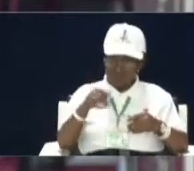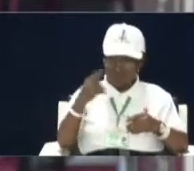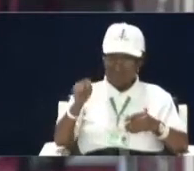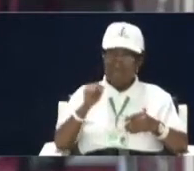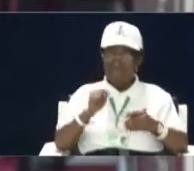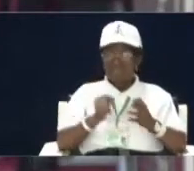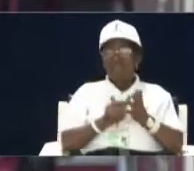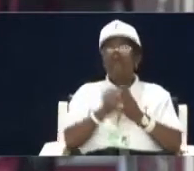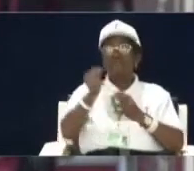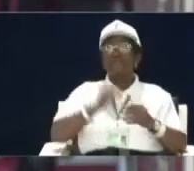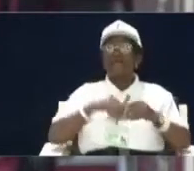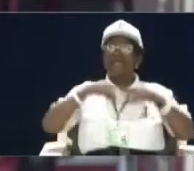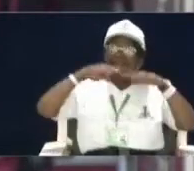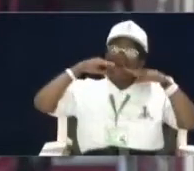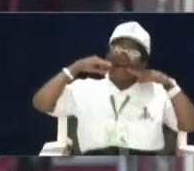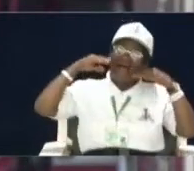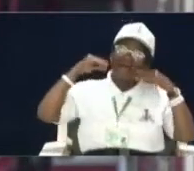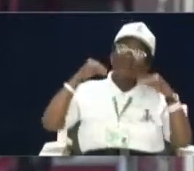laughed.